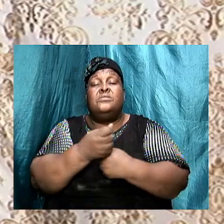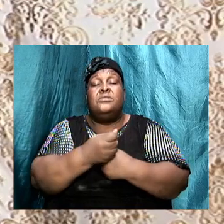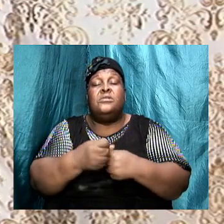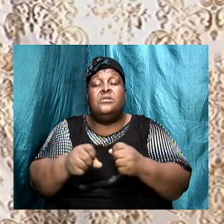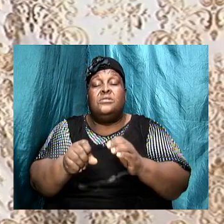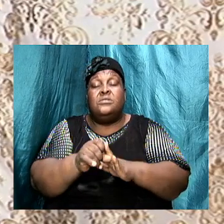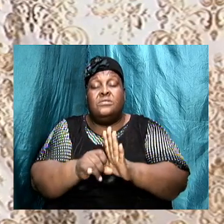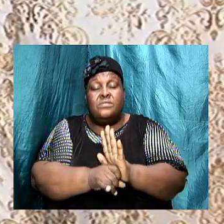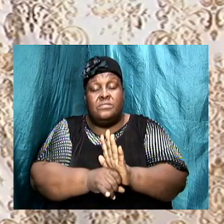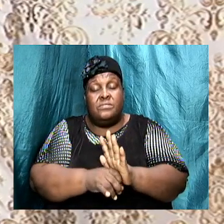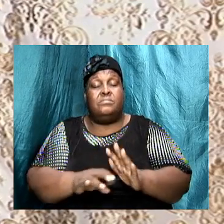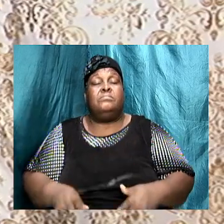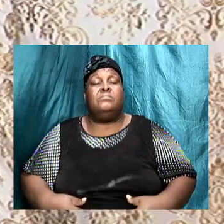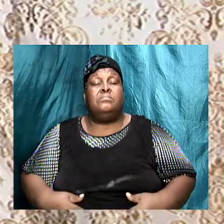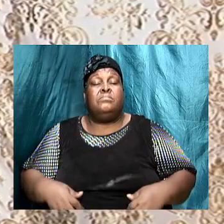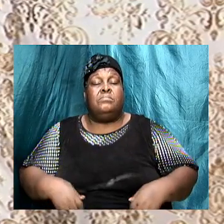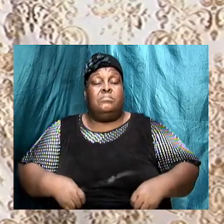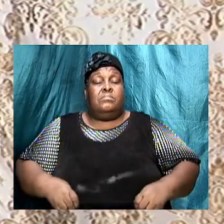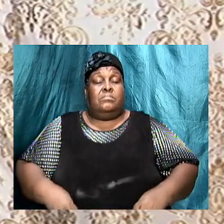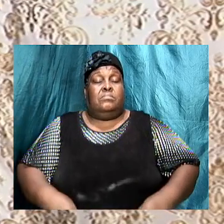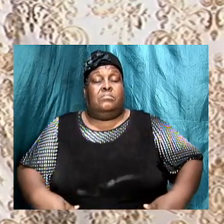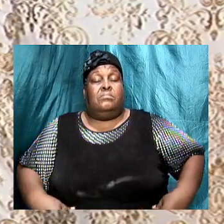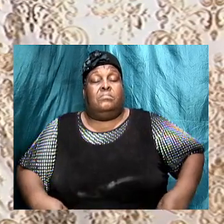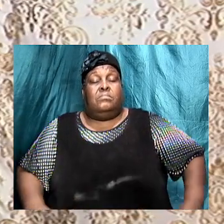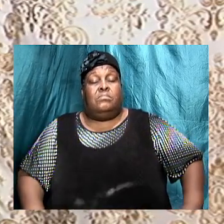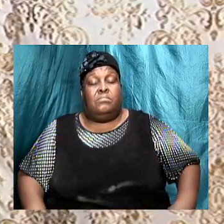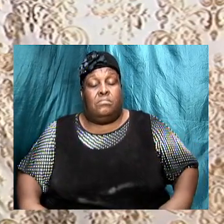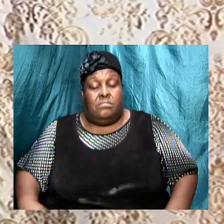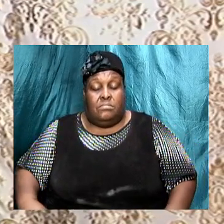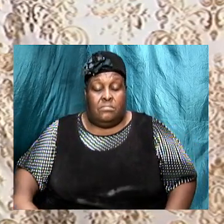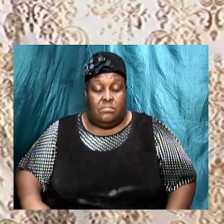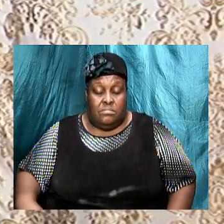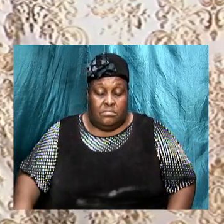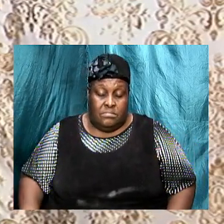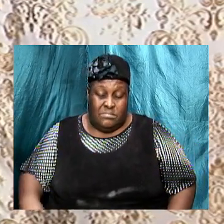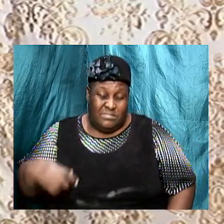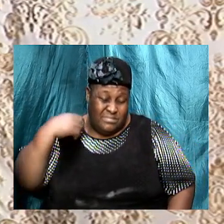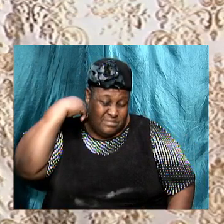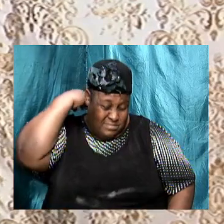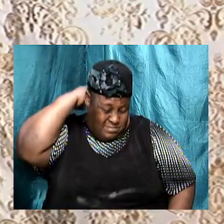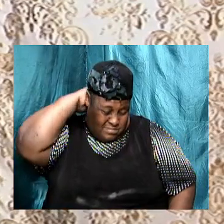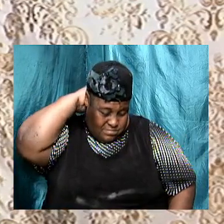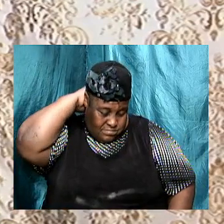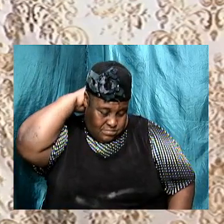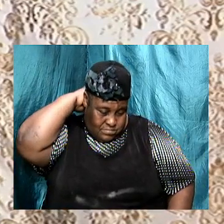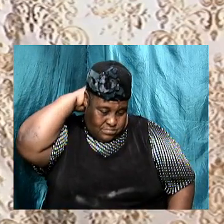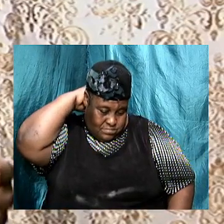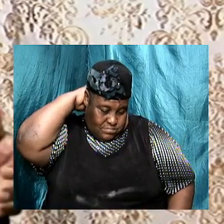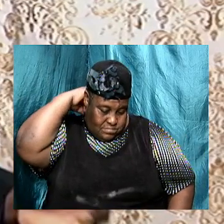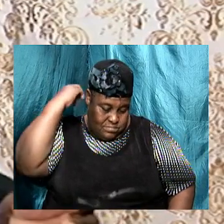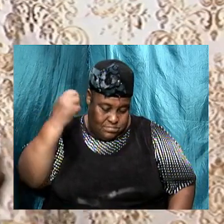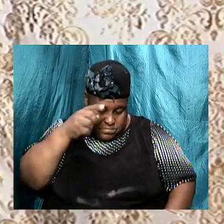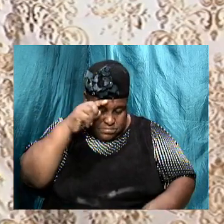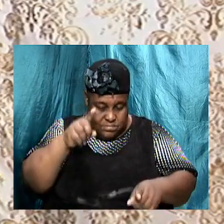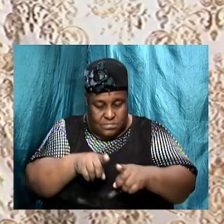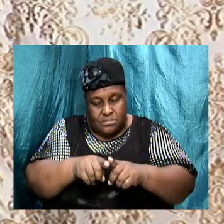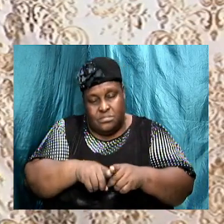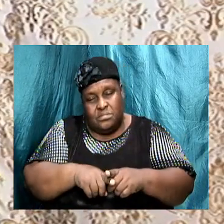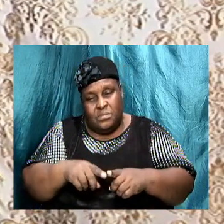of it. Verse 25 of that same passage, it says, agree with thine adversary